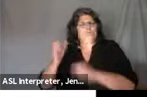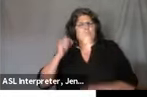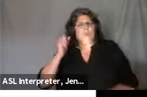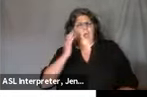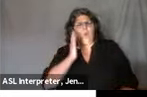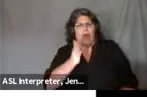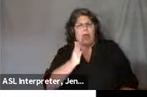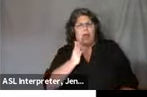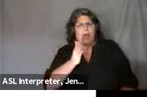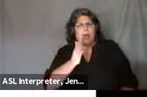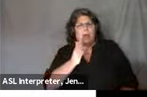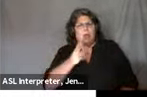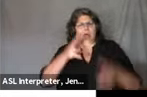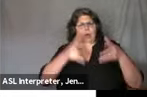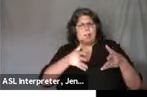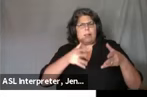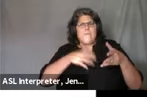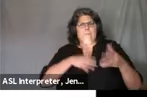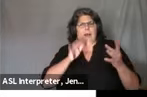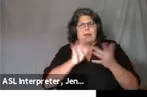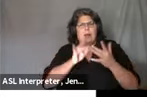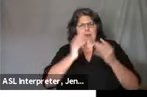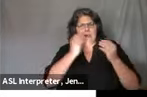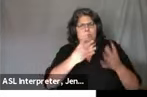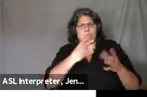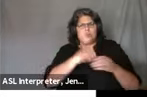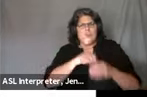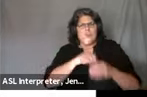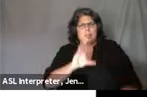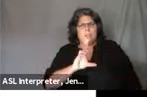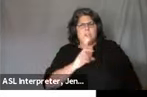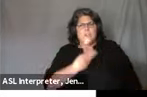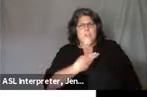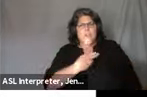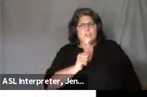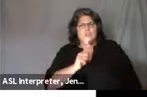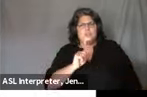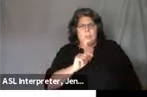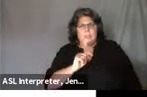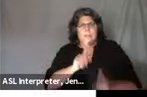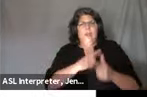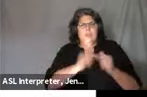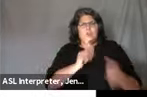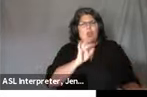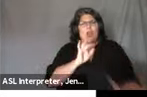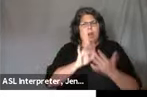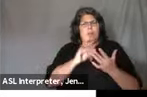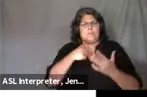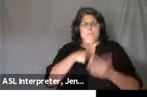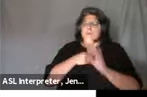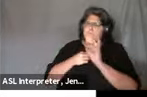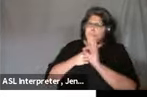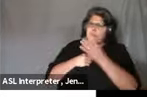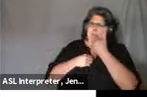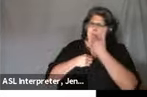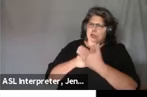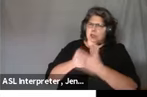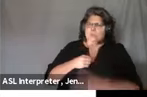I'll leave my contact information in the chat, and you can go ahead and contact me. Great. Thank you. All right. You're welcome.